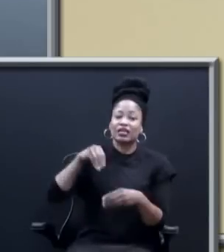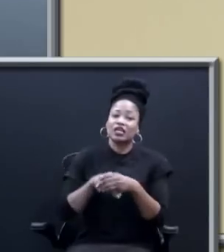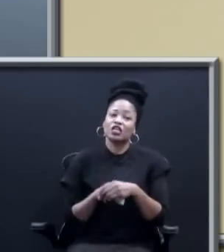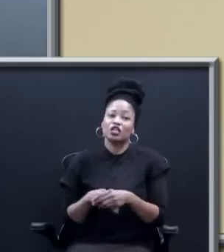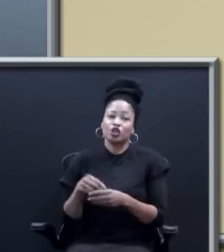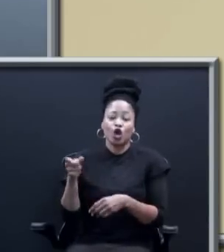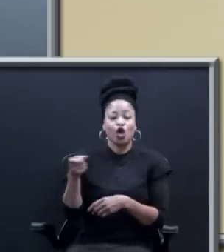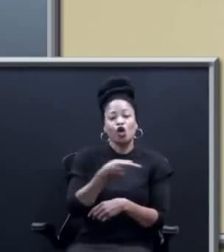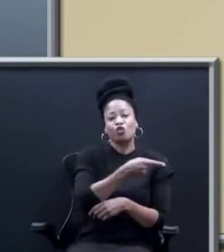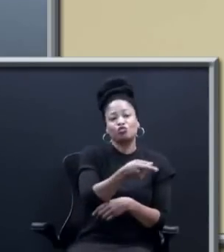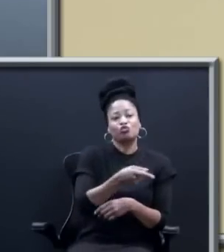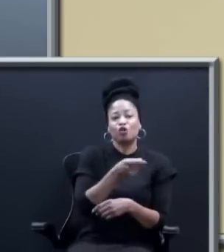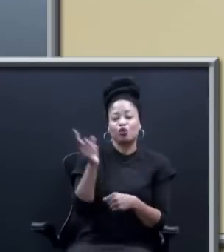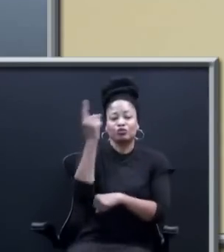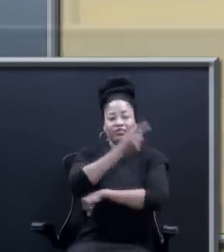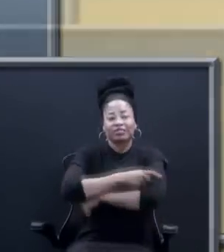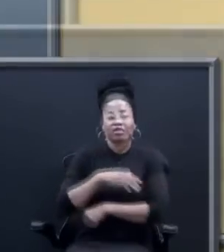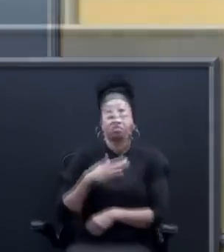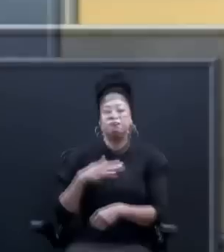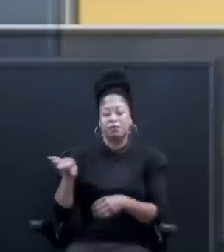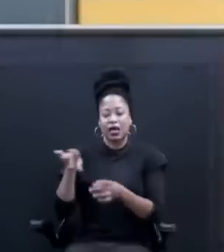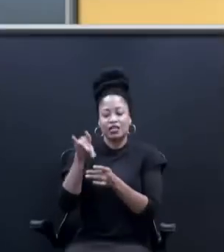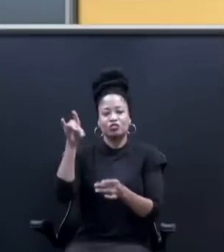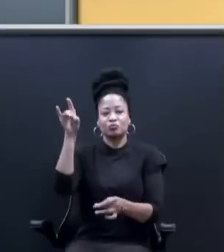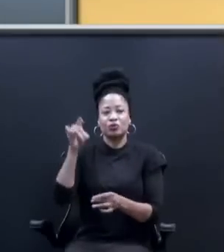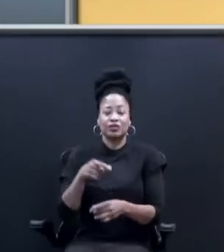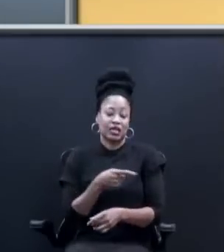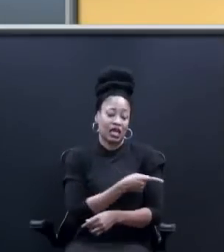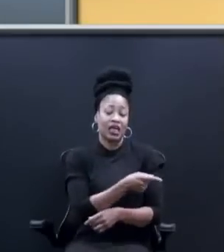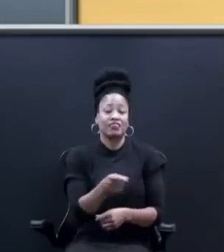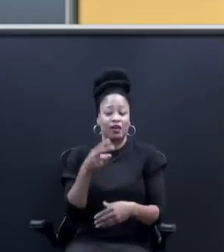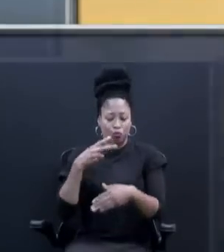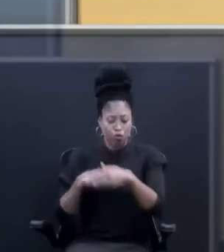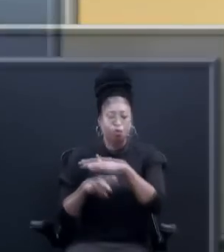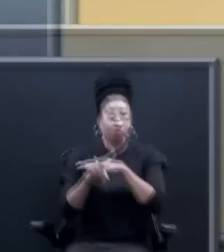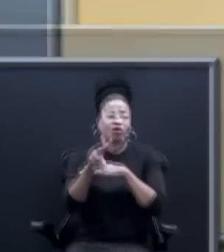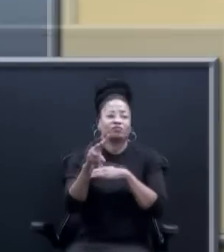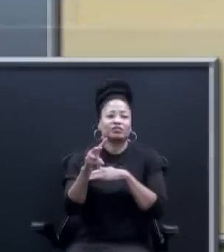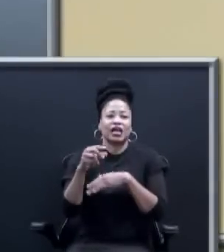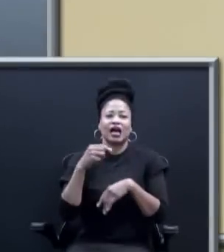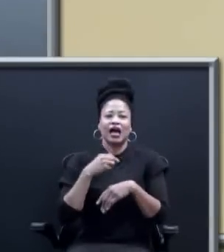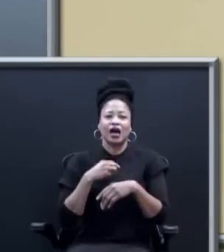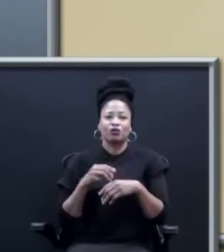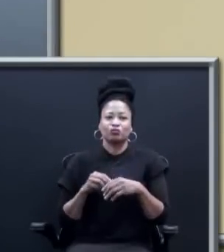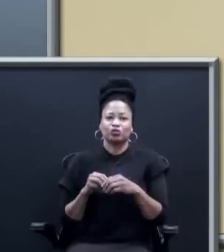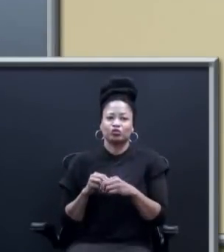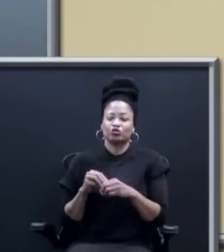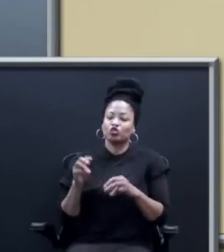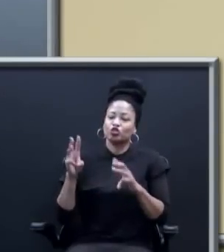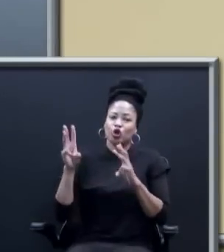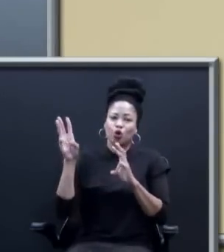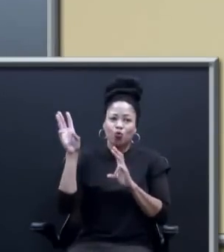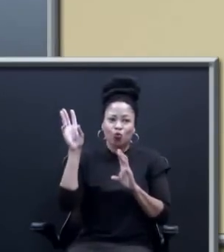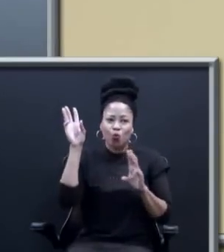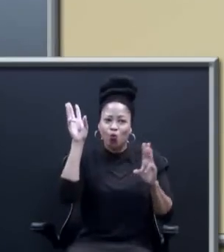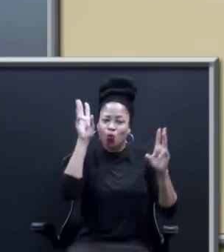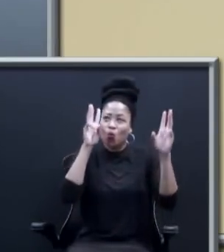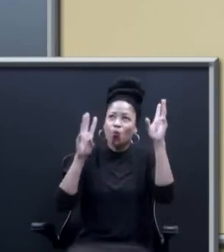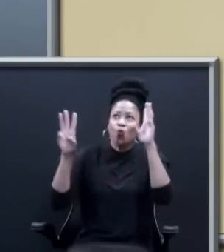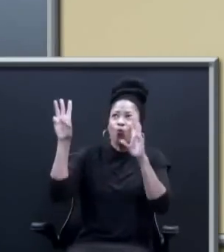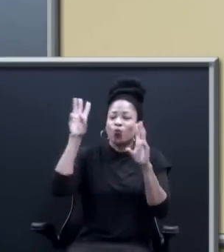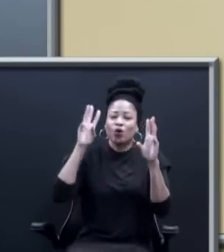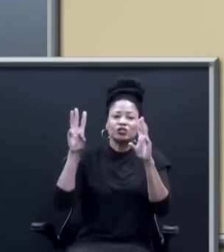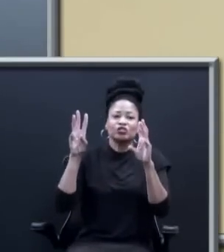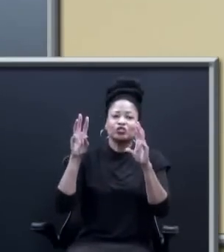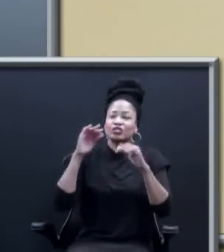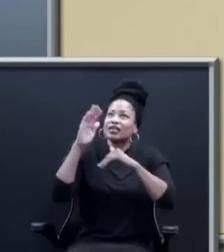prophesy. Both of them. Didn't it say that? Yep. Go ahead and read. And I will show wonders in heaven above and signs in the earth beneath. Go ahead. Blood